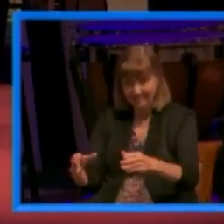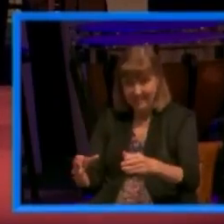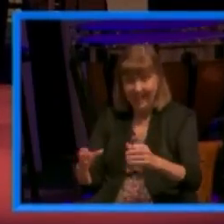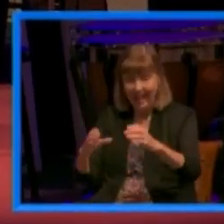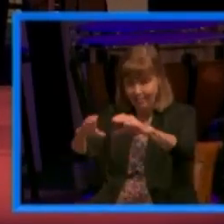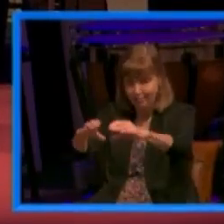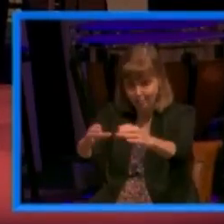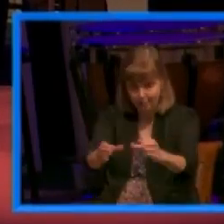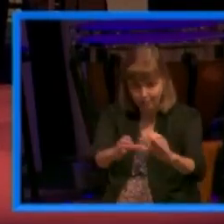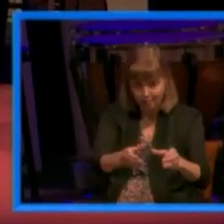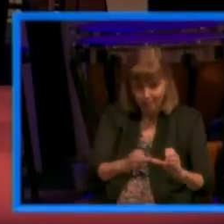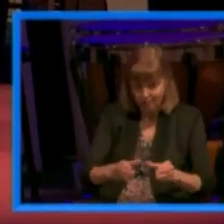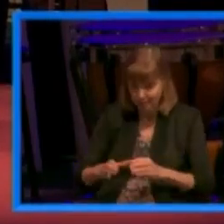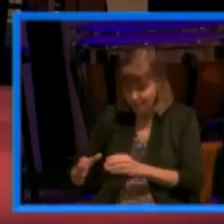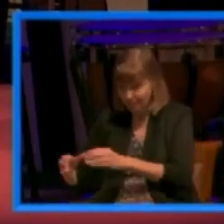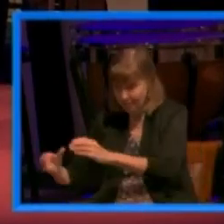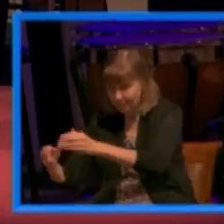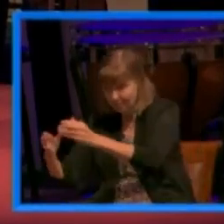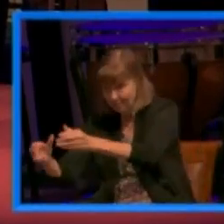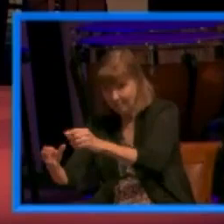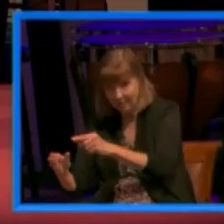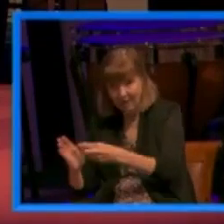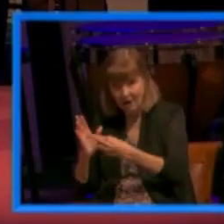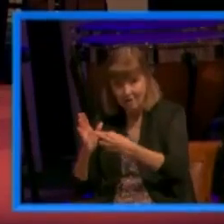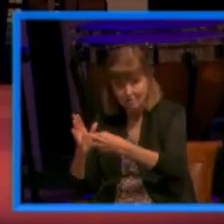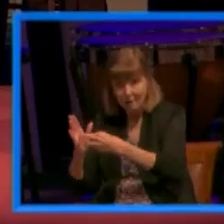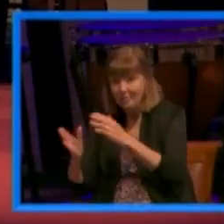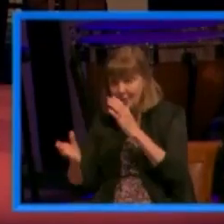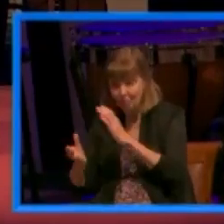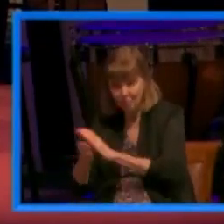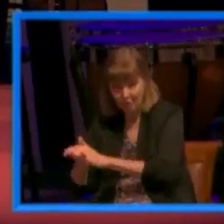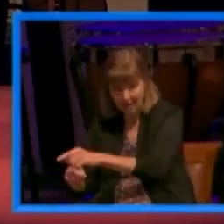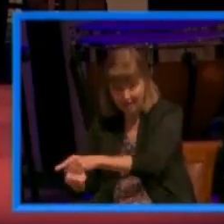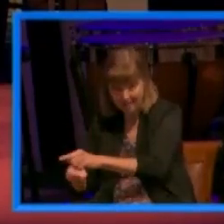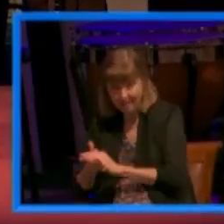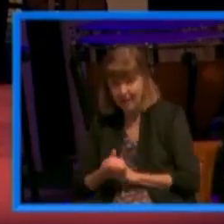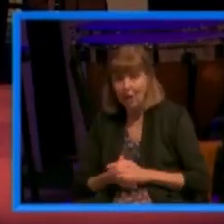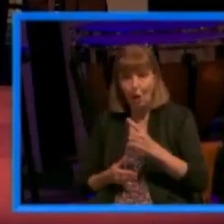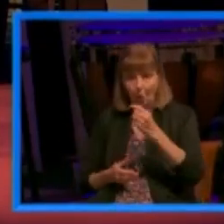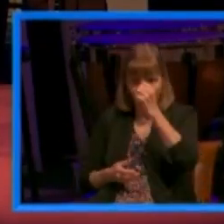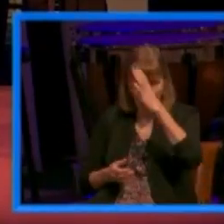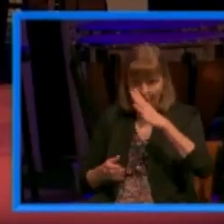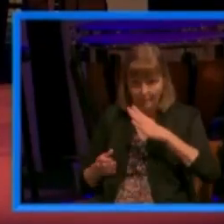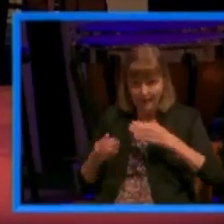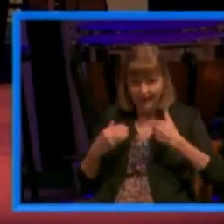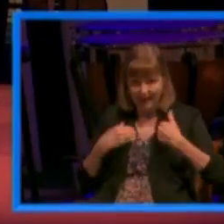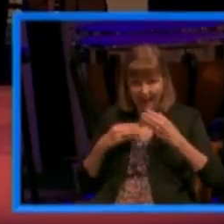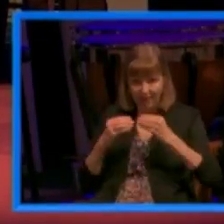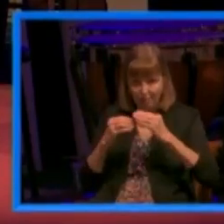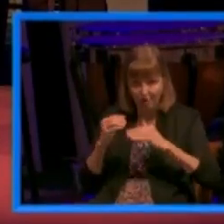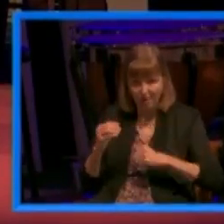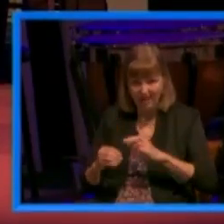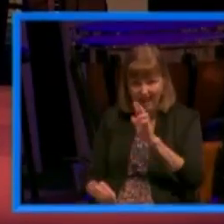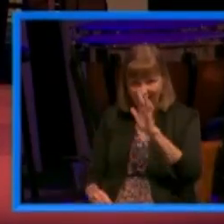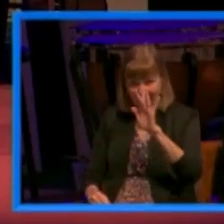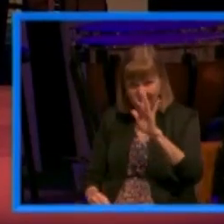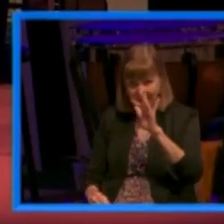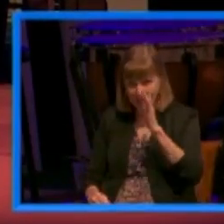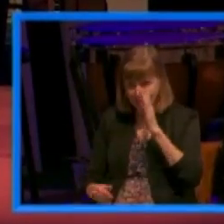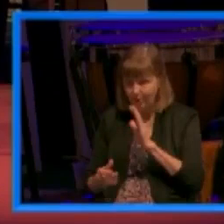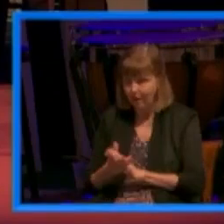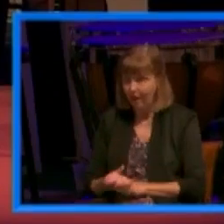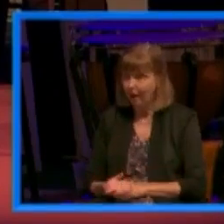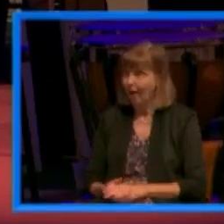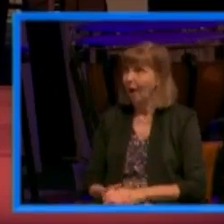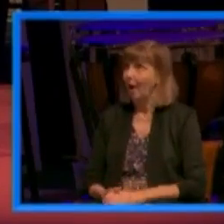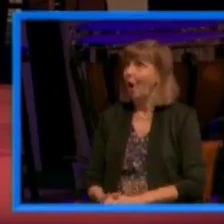wives you had. There was one guy there that they said had over 25 wives. Oh my gosh.